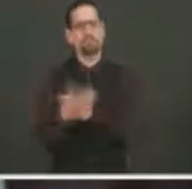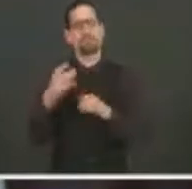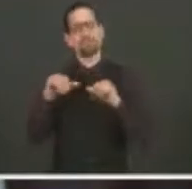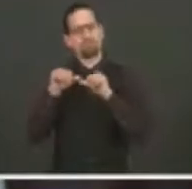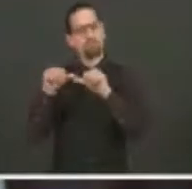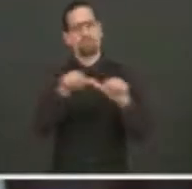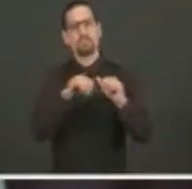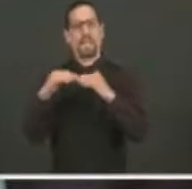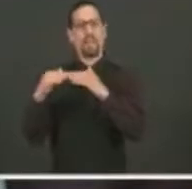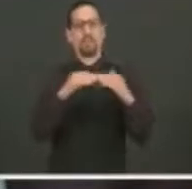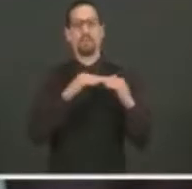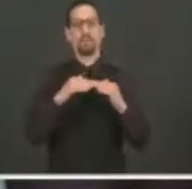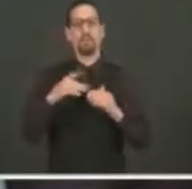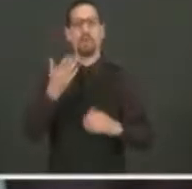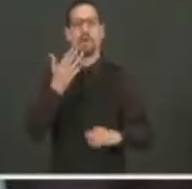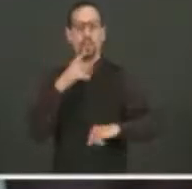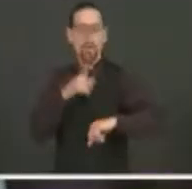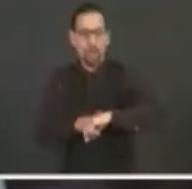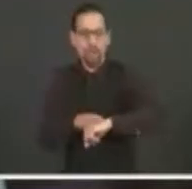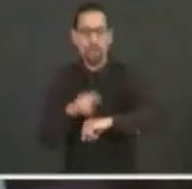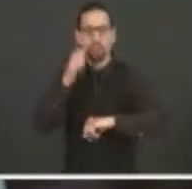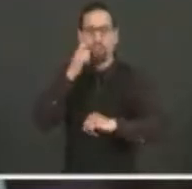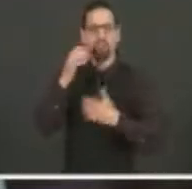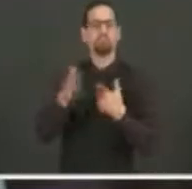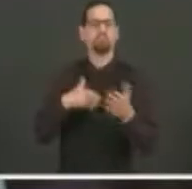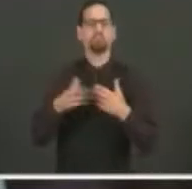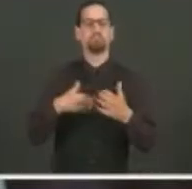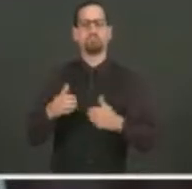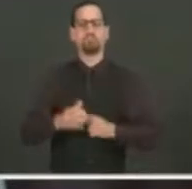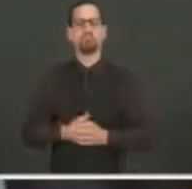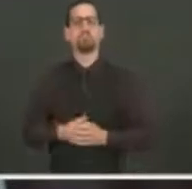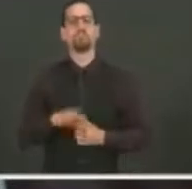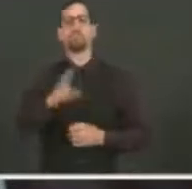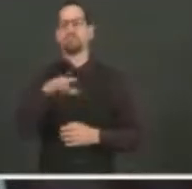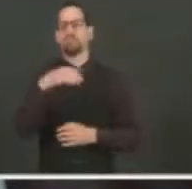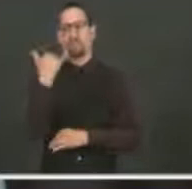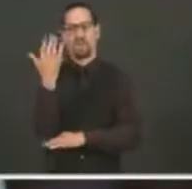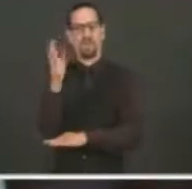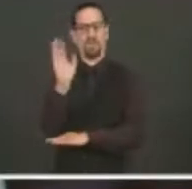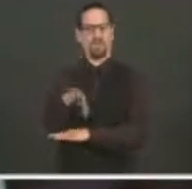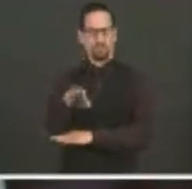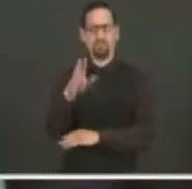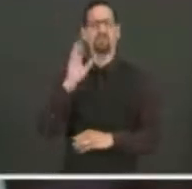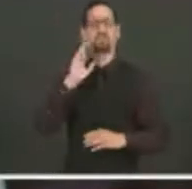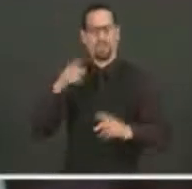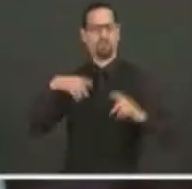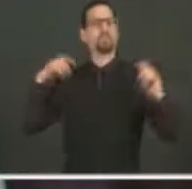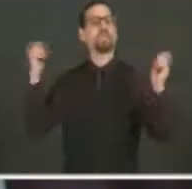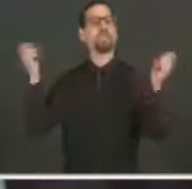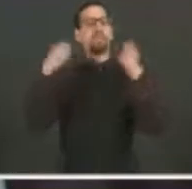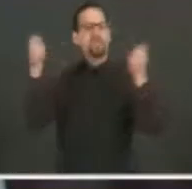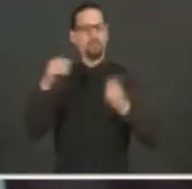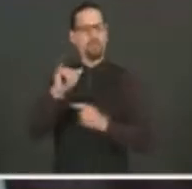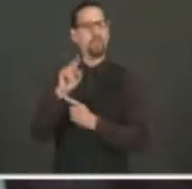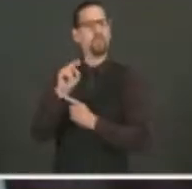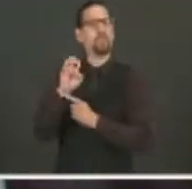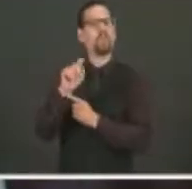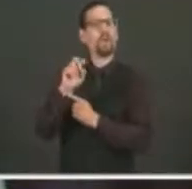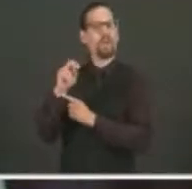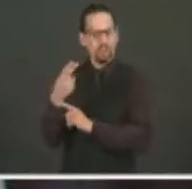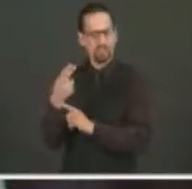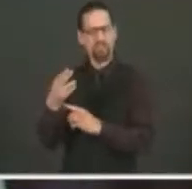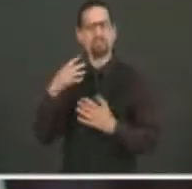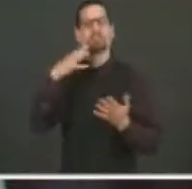I'll be joining some Juneteenth celebrations later today, and I would urge all of Rhode Islanders to take some time today